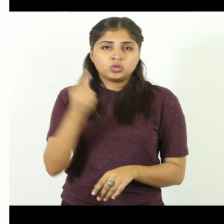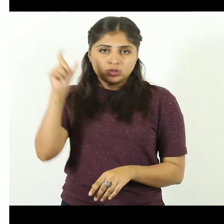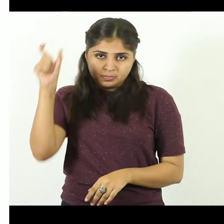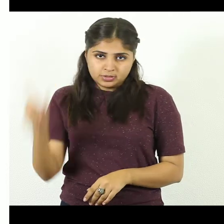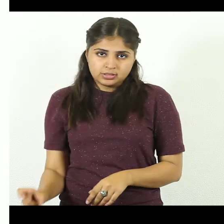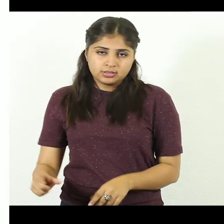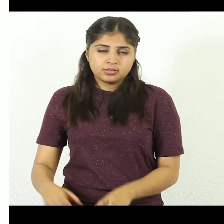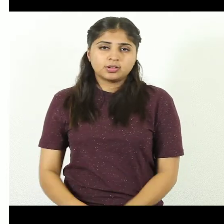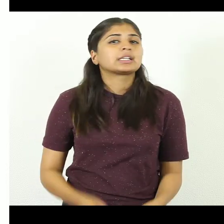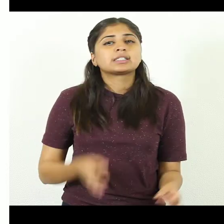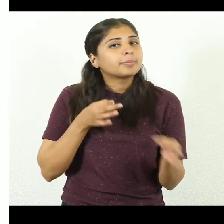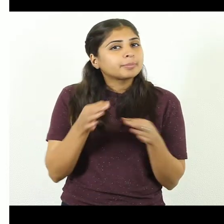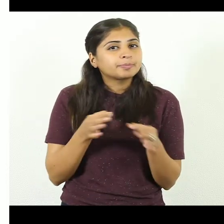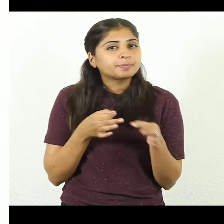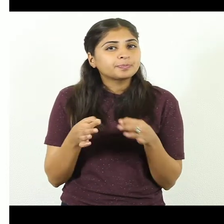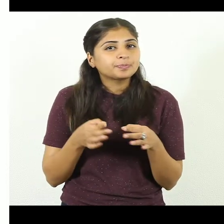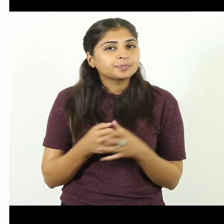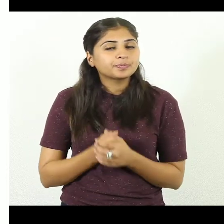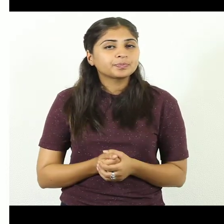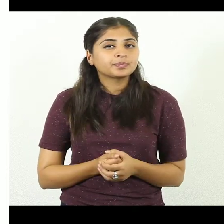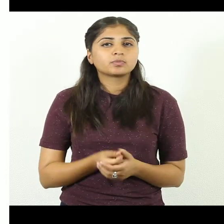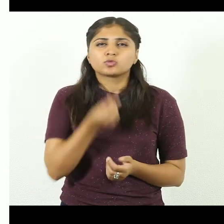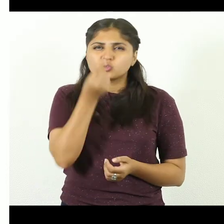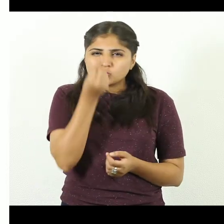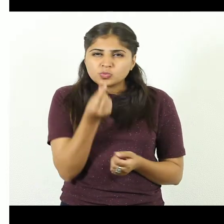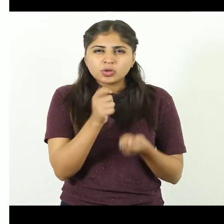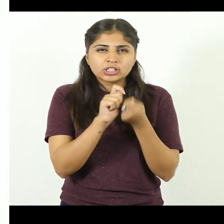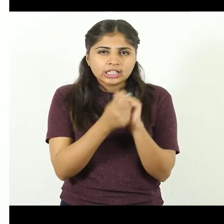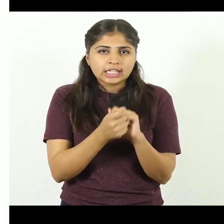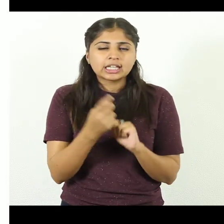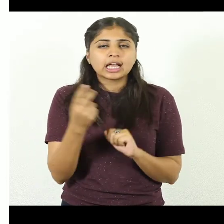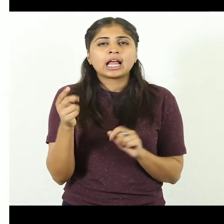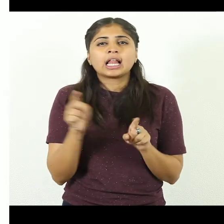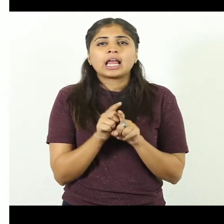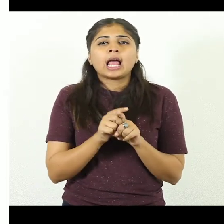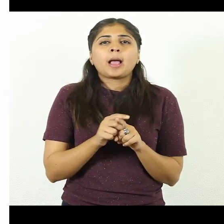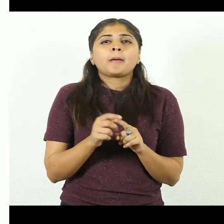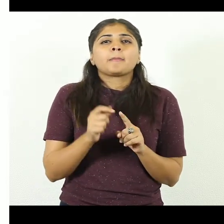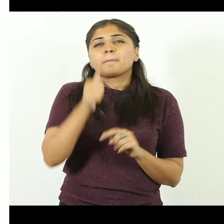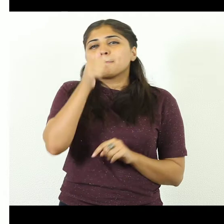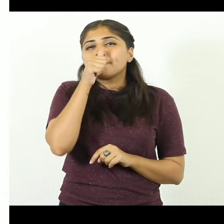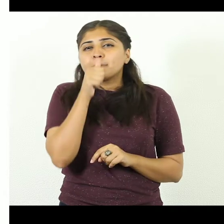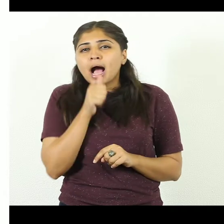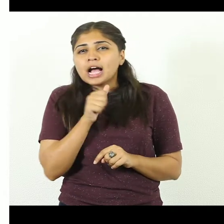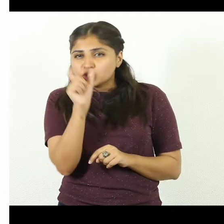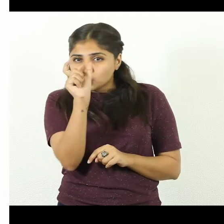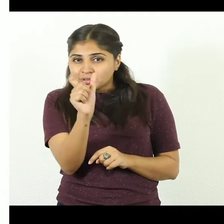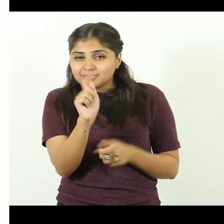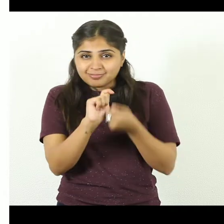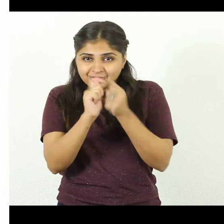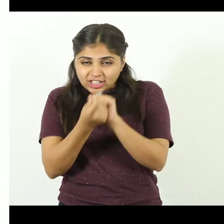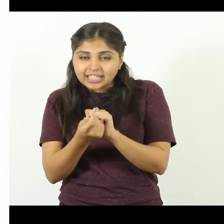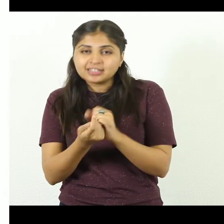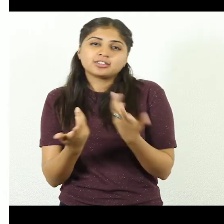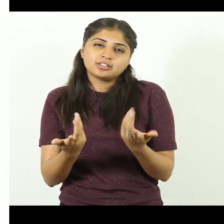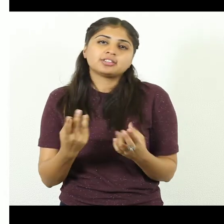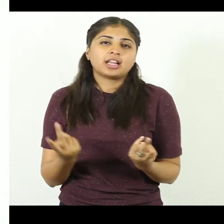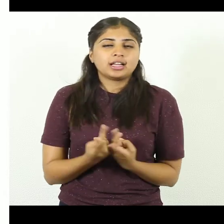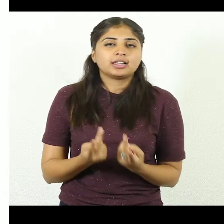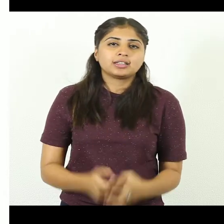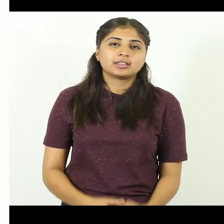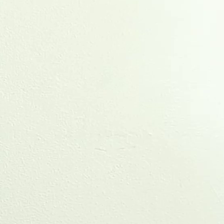placed upon the IT department by the users. For example, small changes like changing the password,